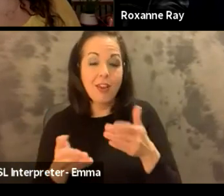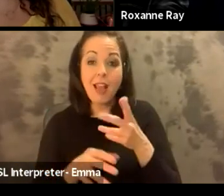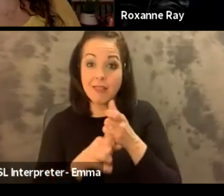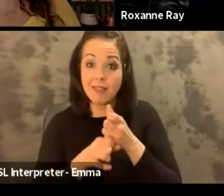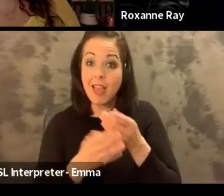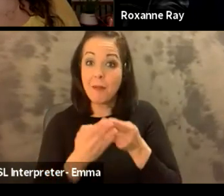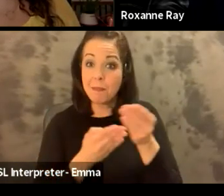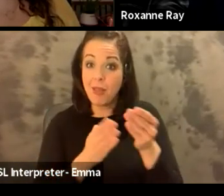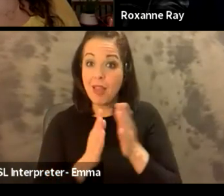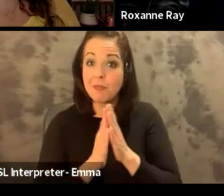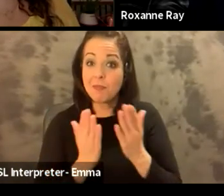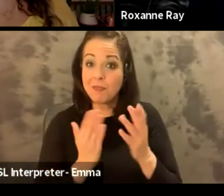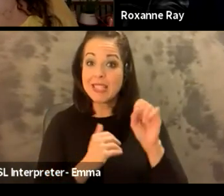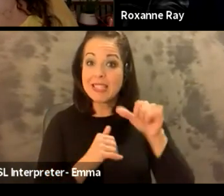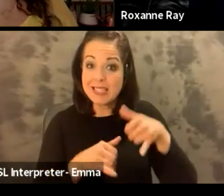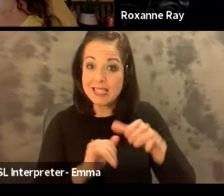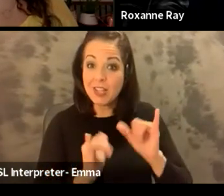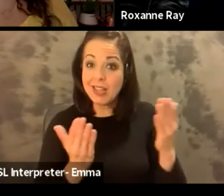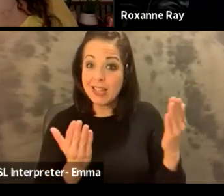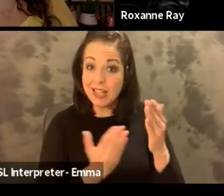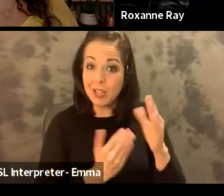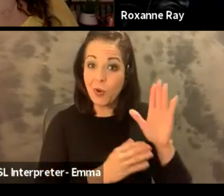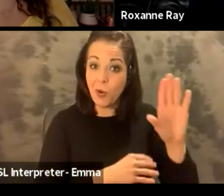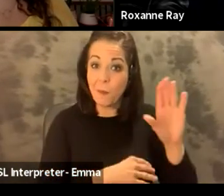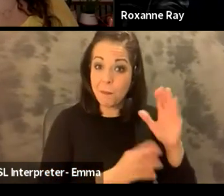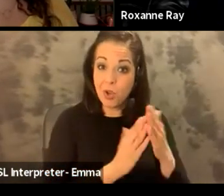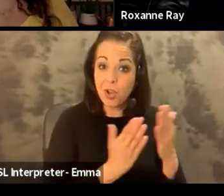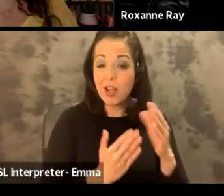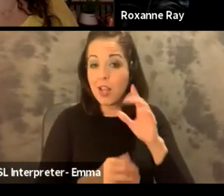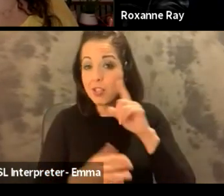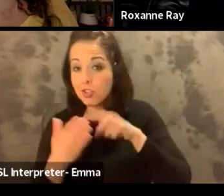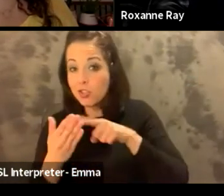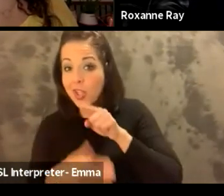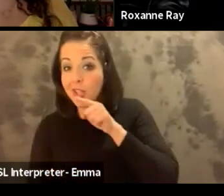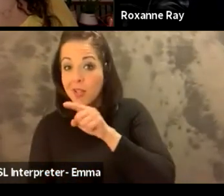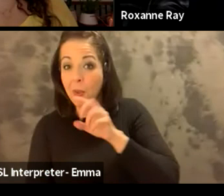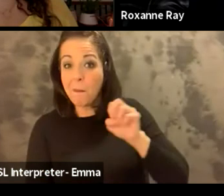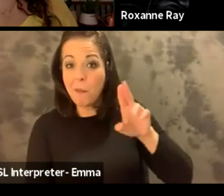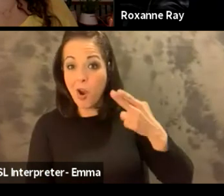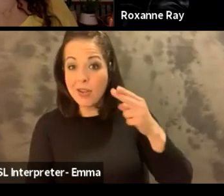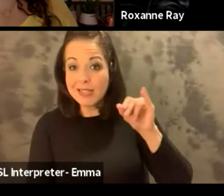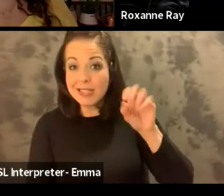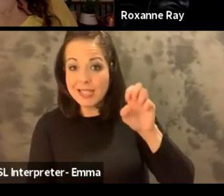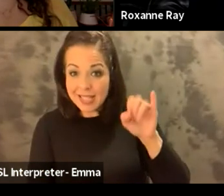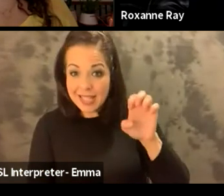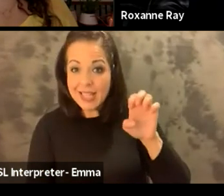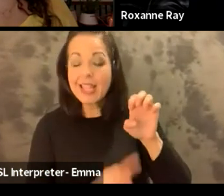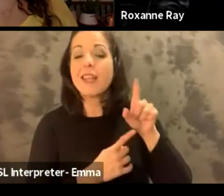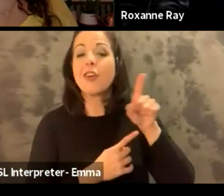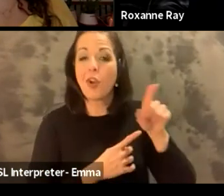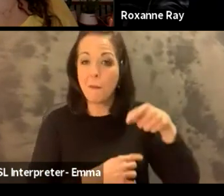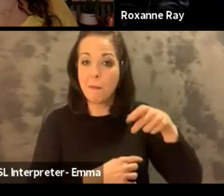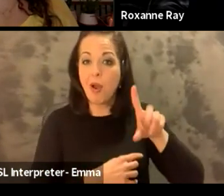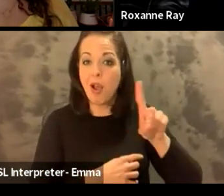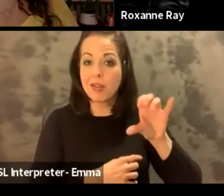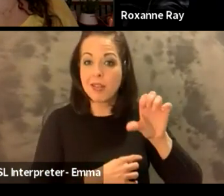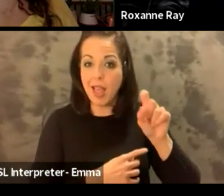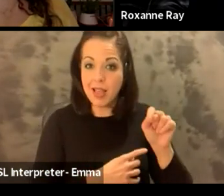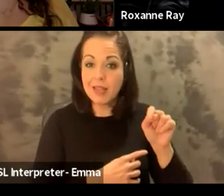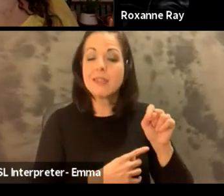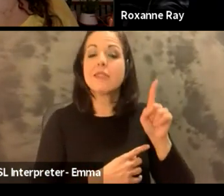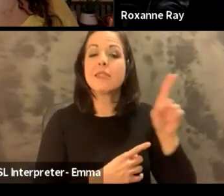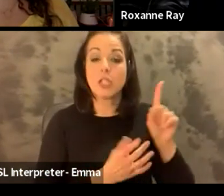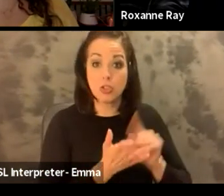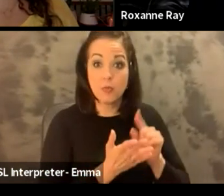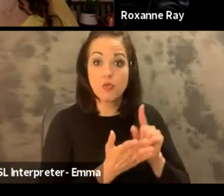Still Here. Check out Marcy's podcast. Subscribe to The Evergrey and The International Examiner.